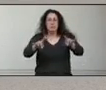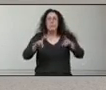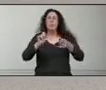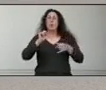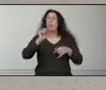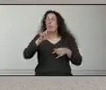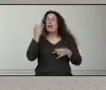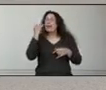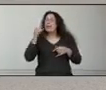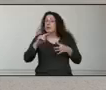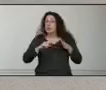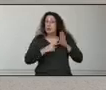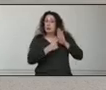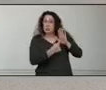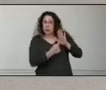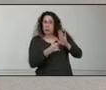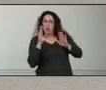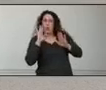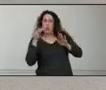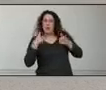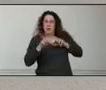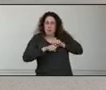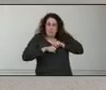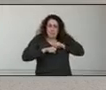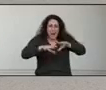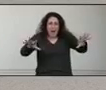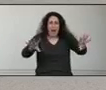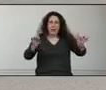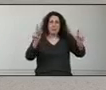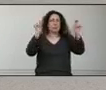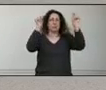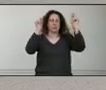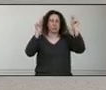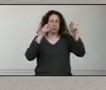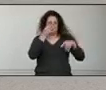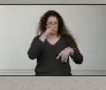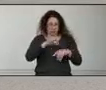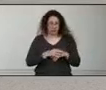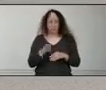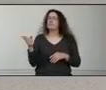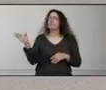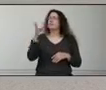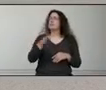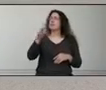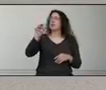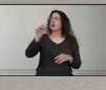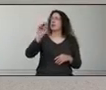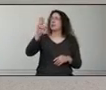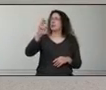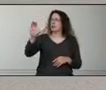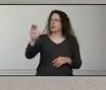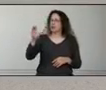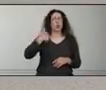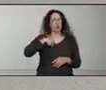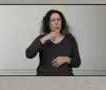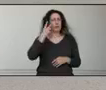the beginning of an outbreak. So that's under active investigation. Well, we've seen sort of a constant presence of COVID in